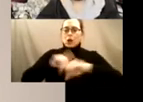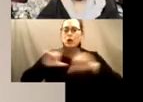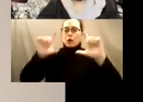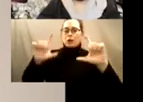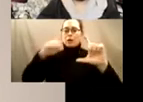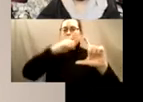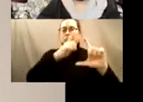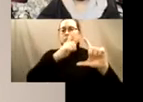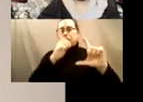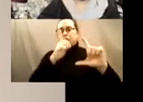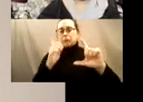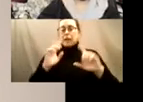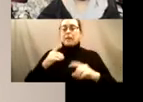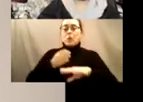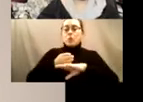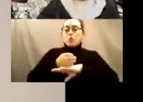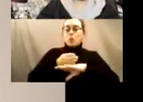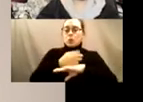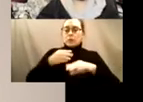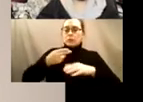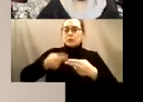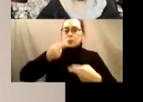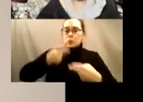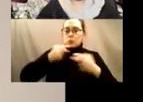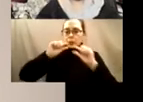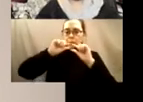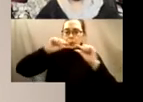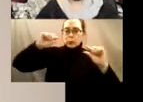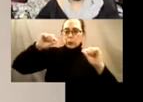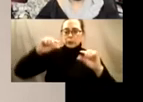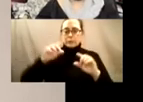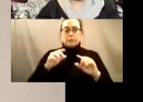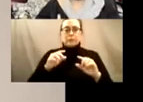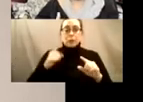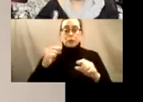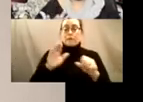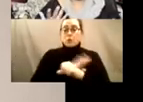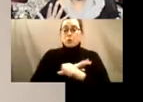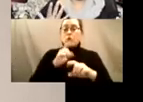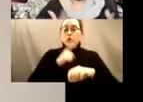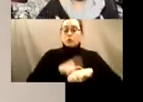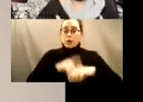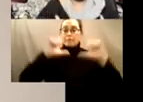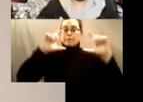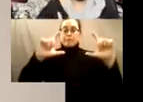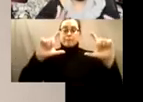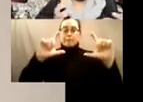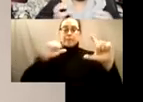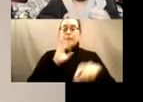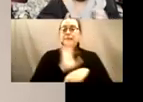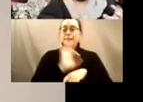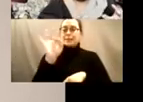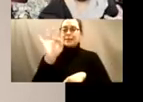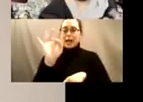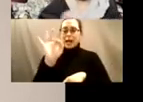constructed out of wooden spoons, gold wooden spoons. There's one full clock that reads 9 o'clock, and there's a